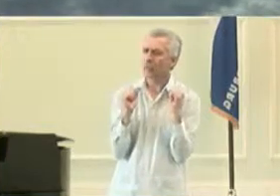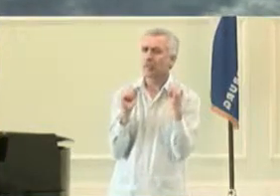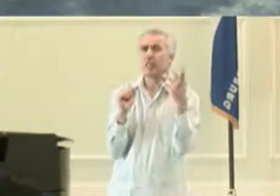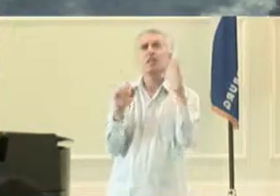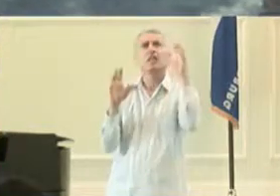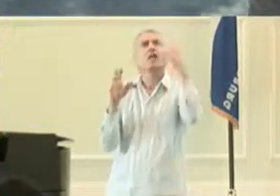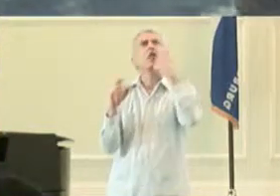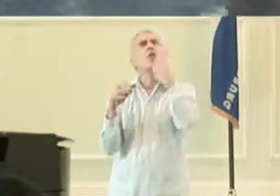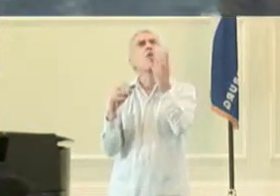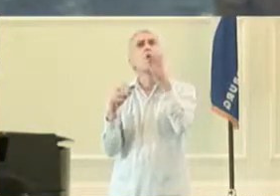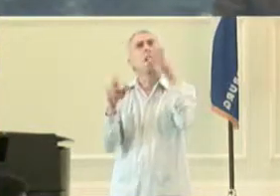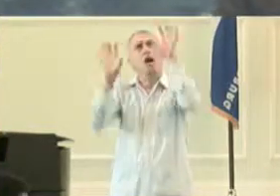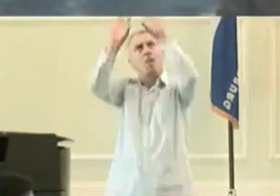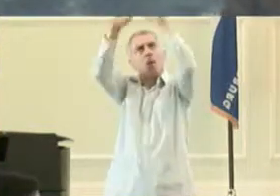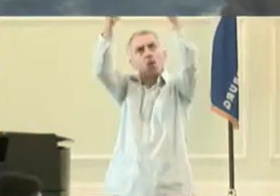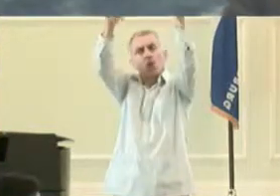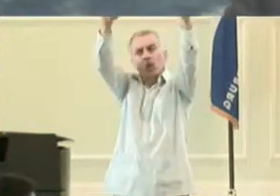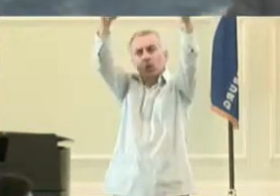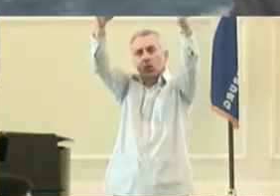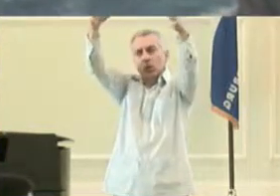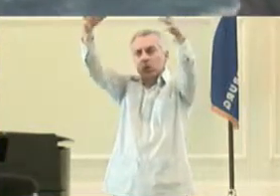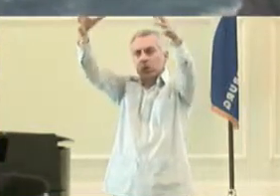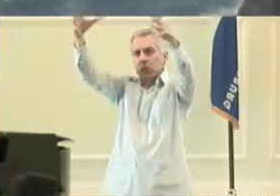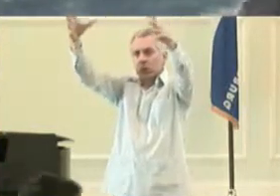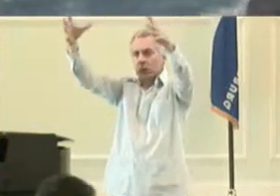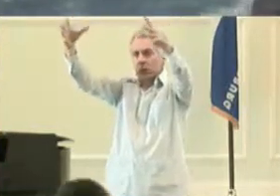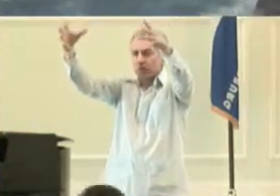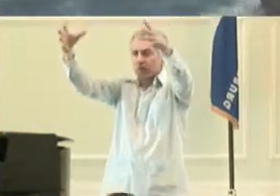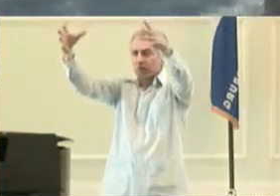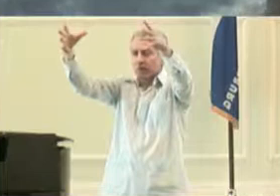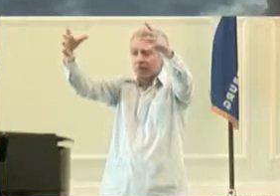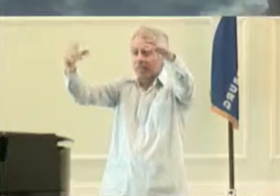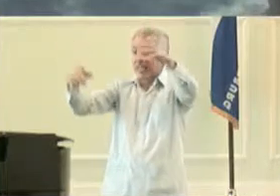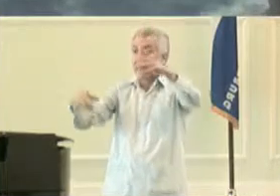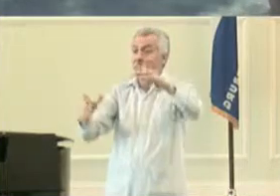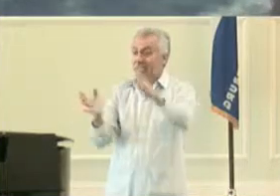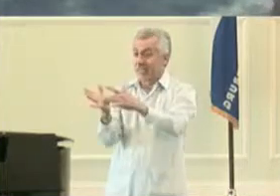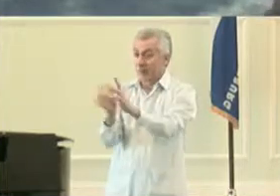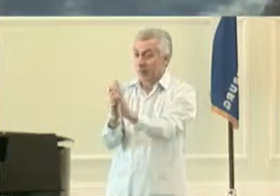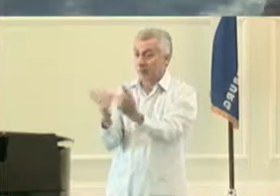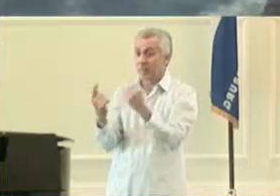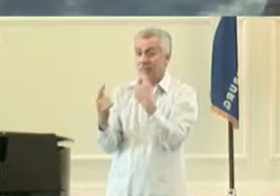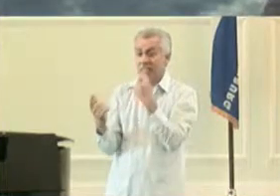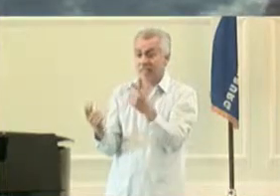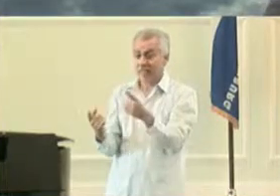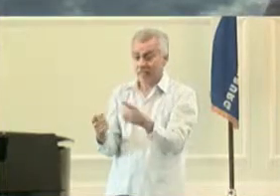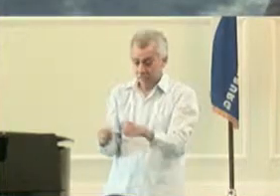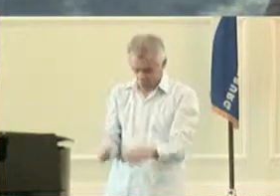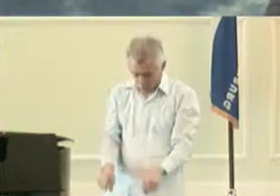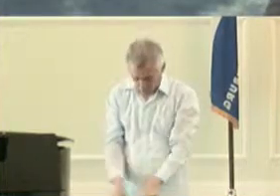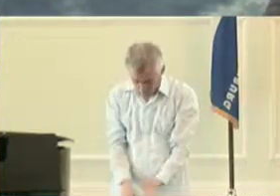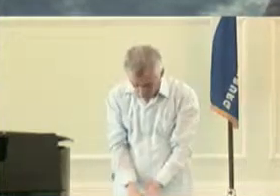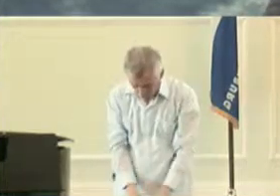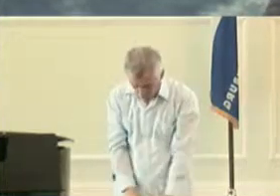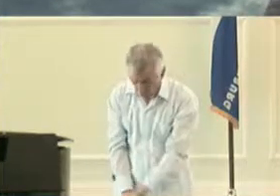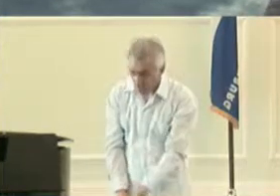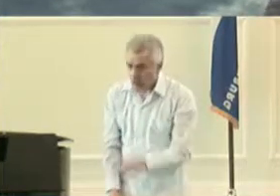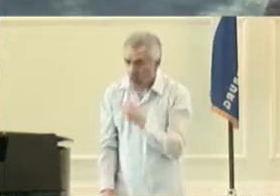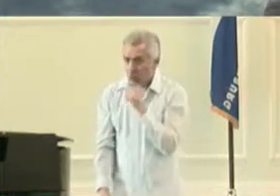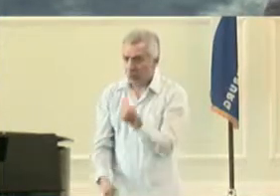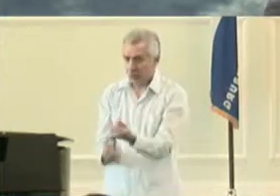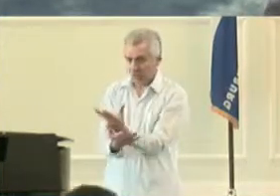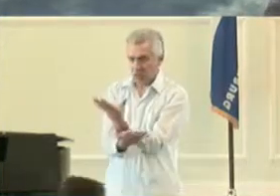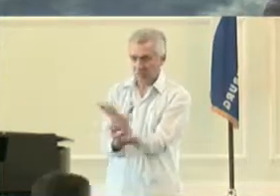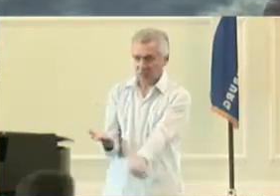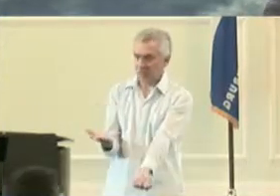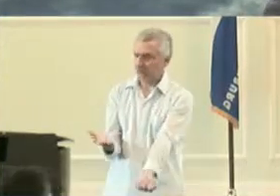Bible says that their shoes did not wear out those 40 years. I would like to have